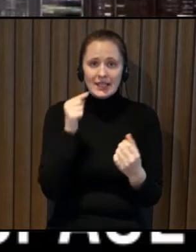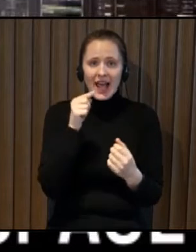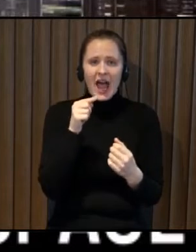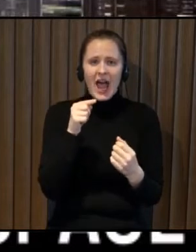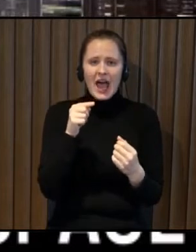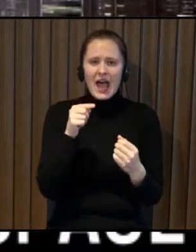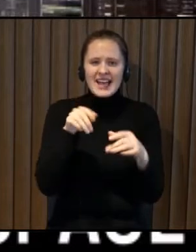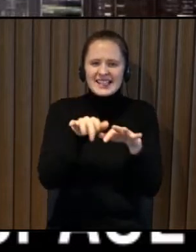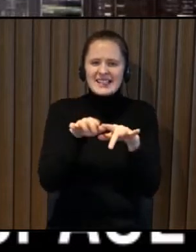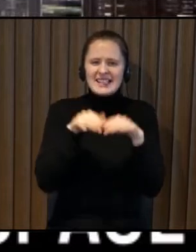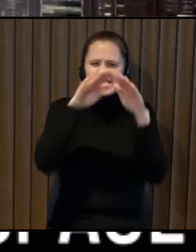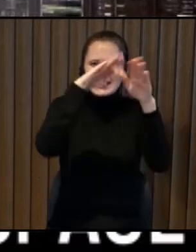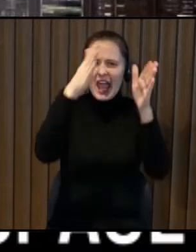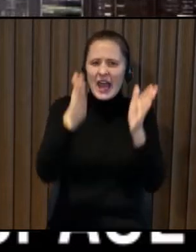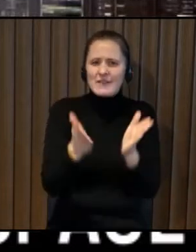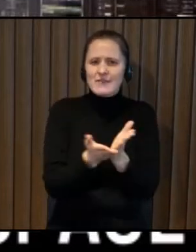If I entered